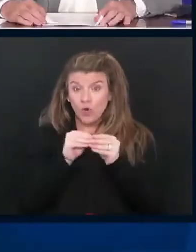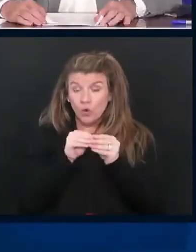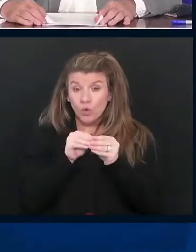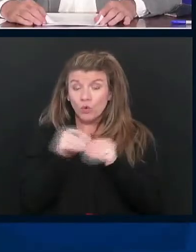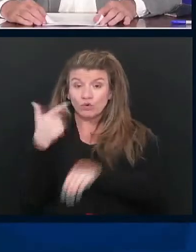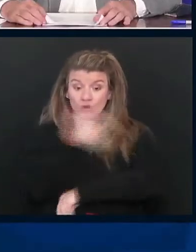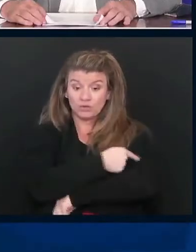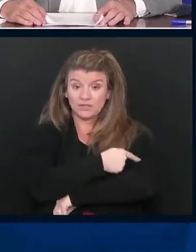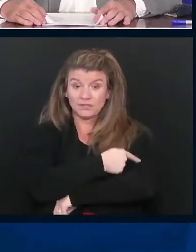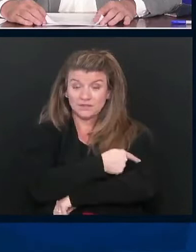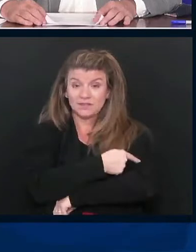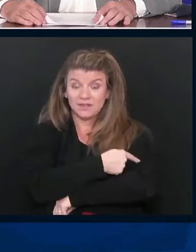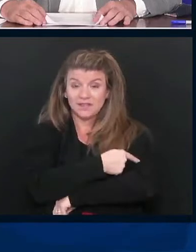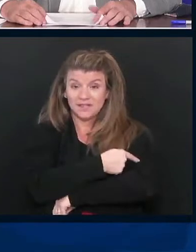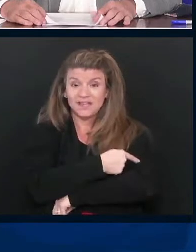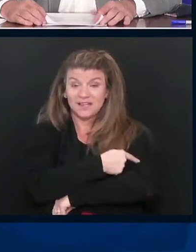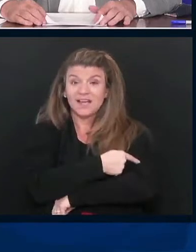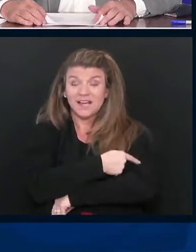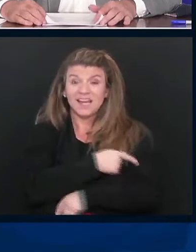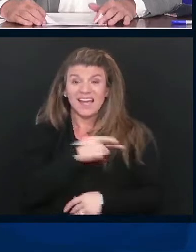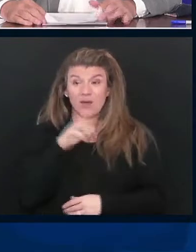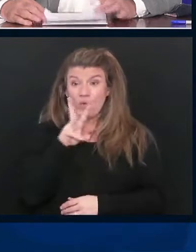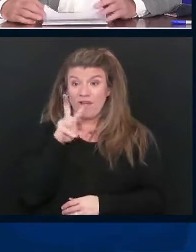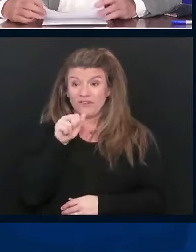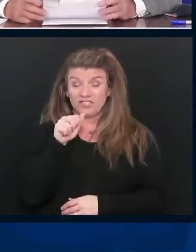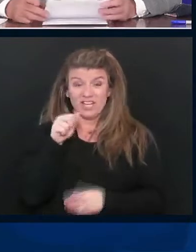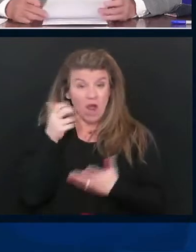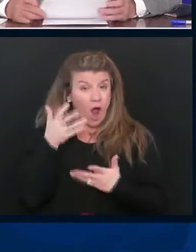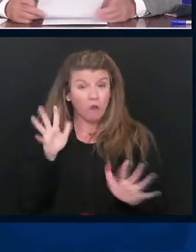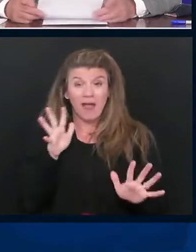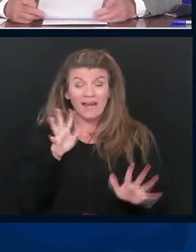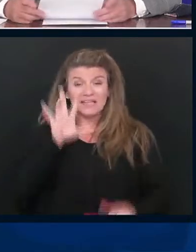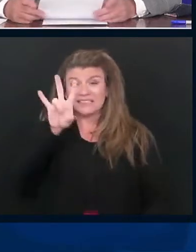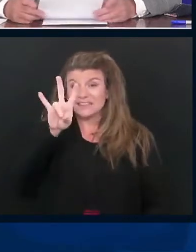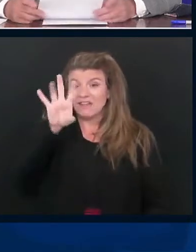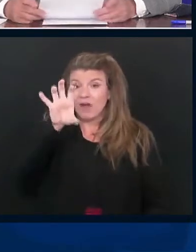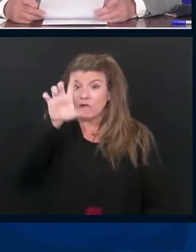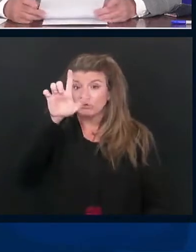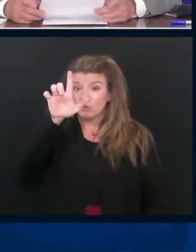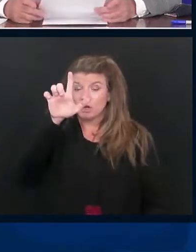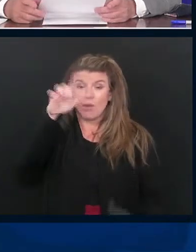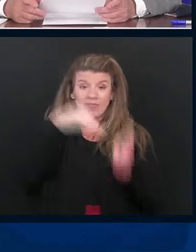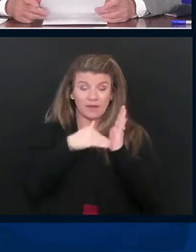doses, get this, in West Virginia arms of